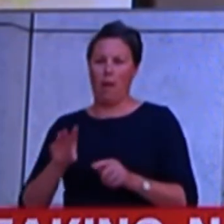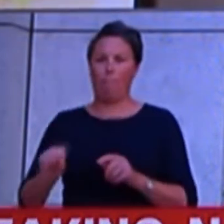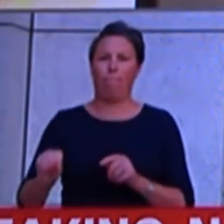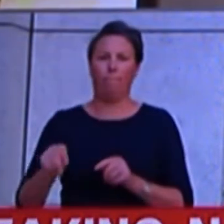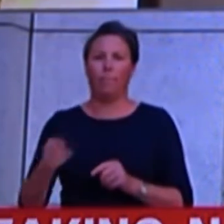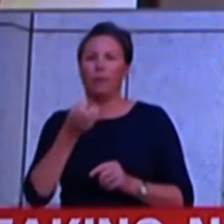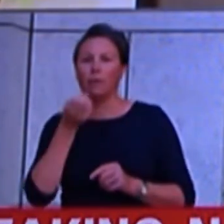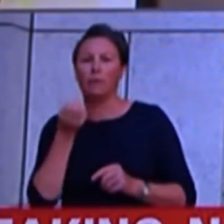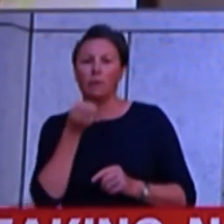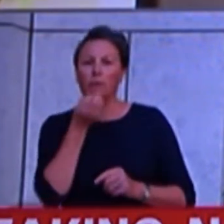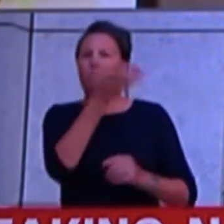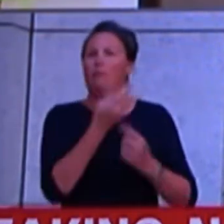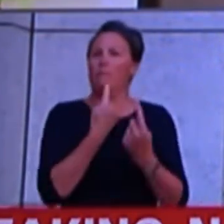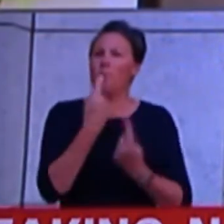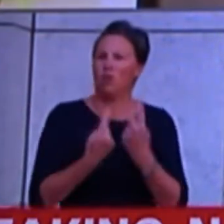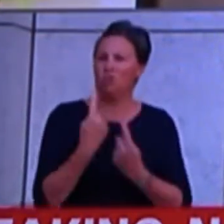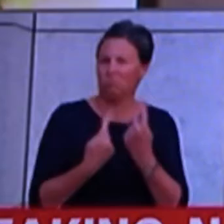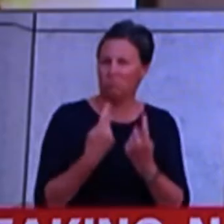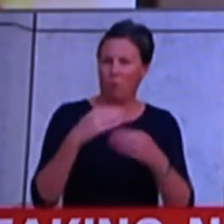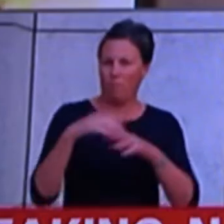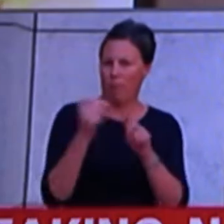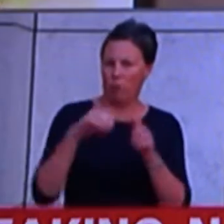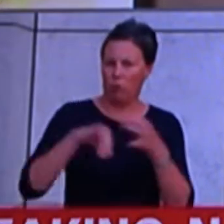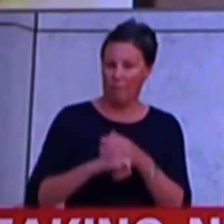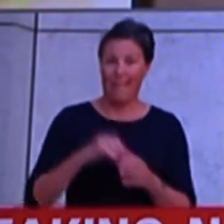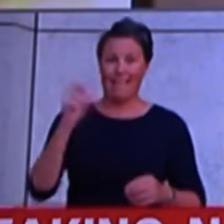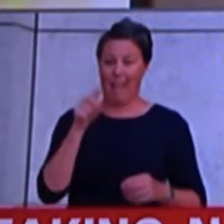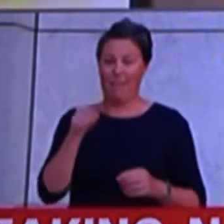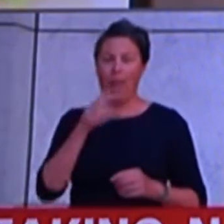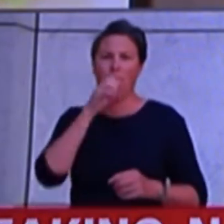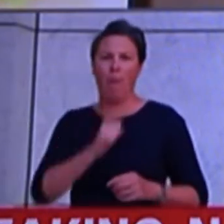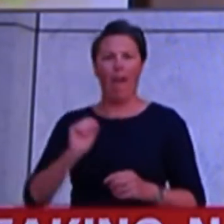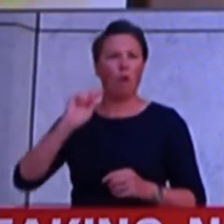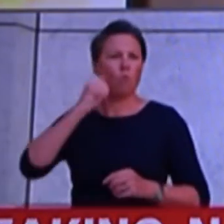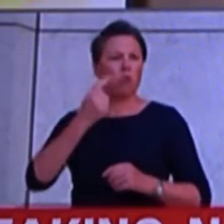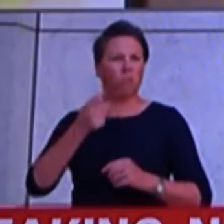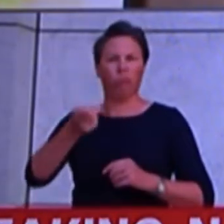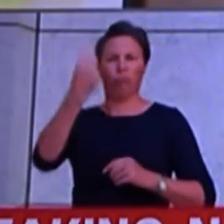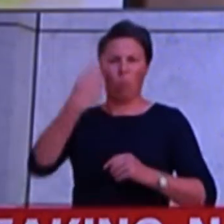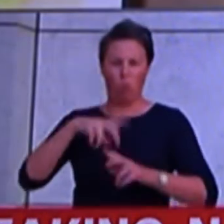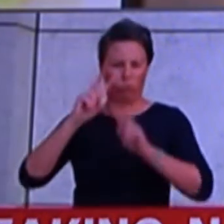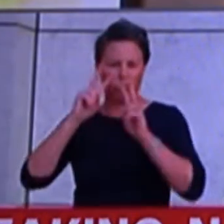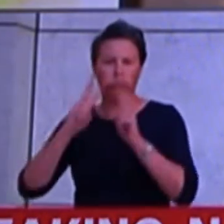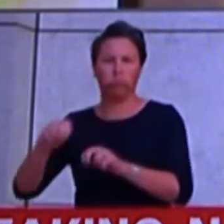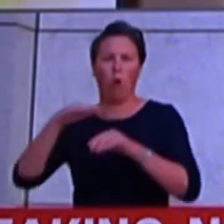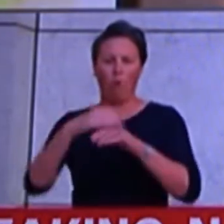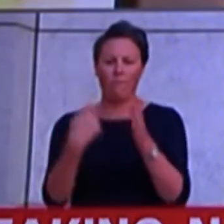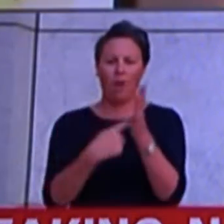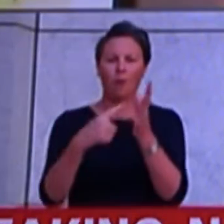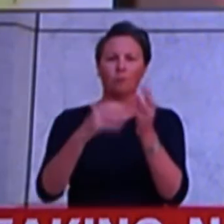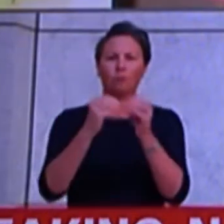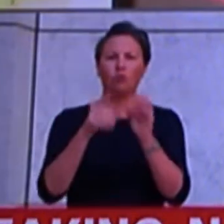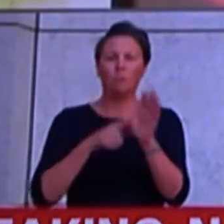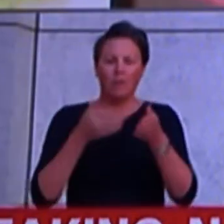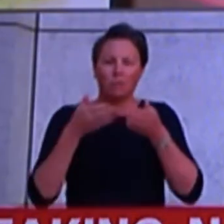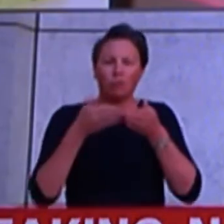servants. He's now leading a commission of inquiry into the Ruby Princess, including the decisions and actions of Commonwealth agencies. Will you